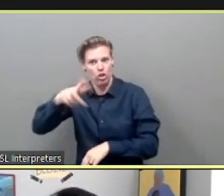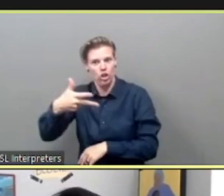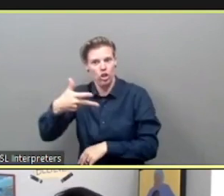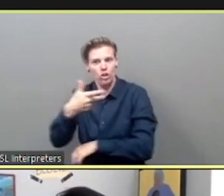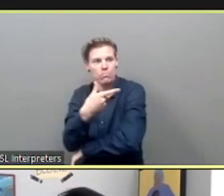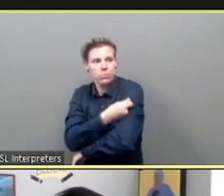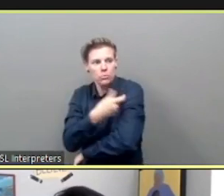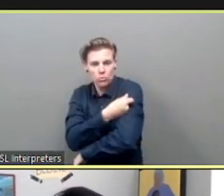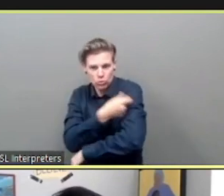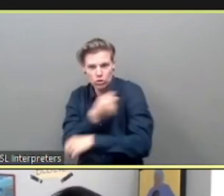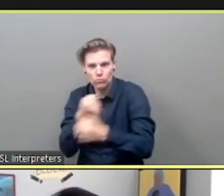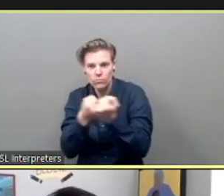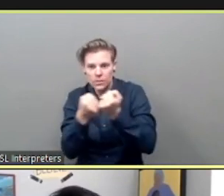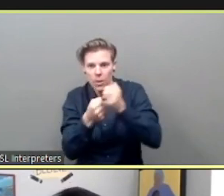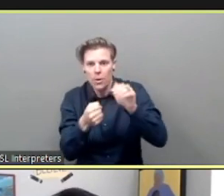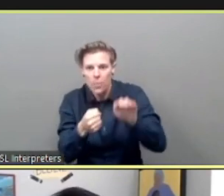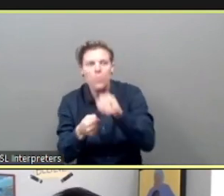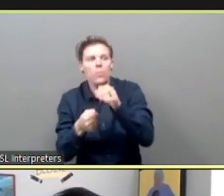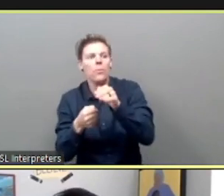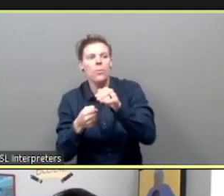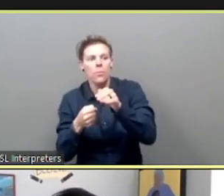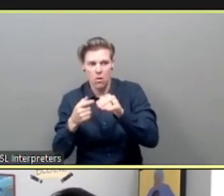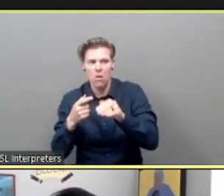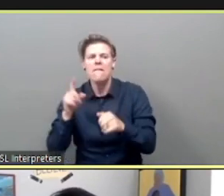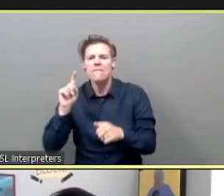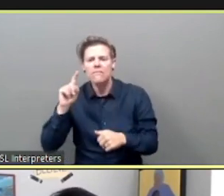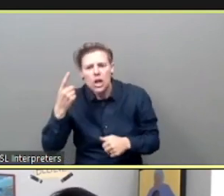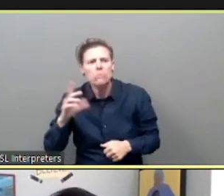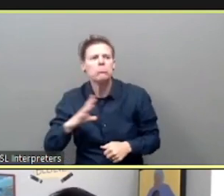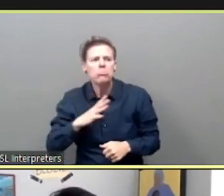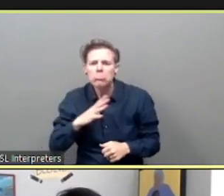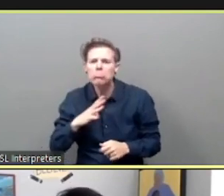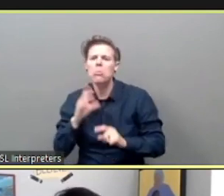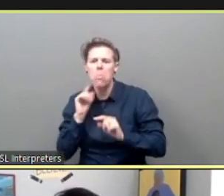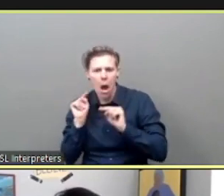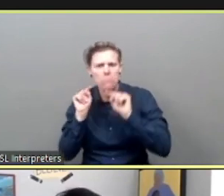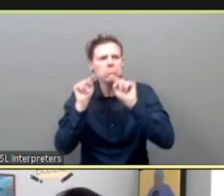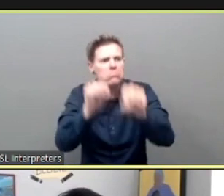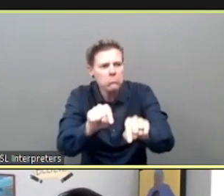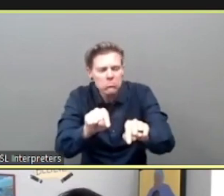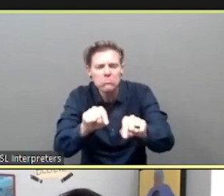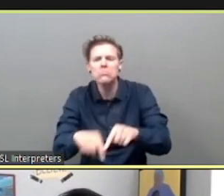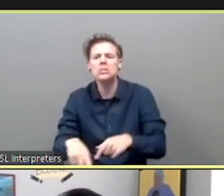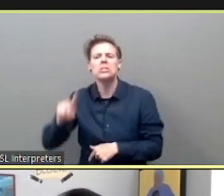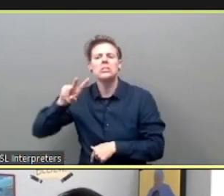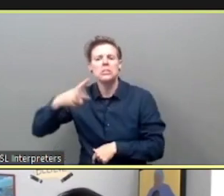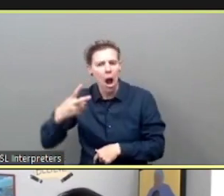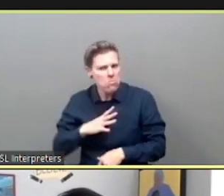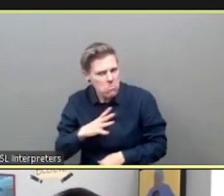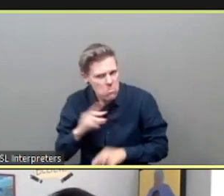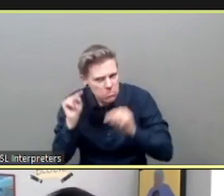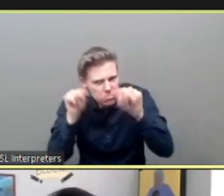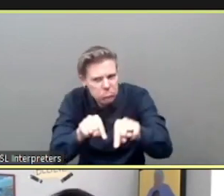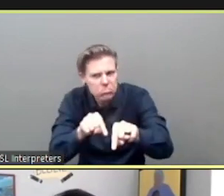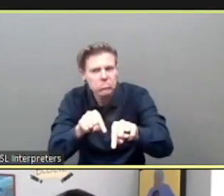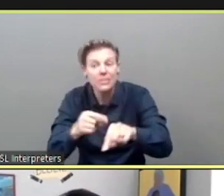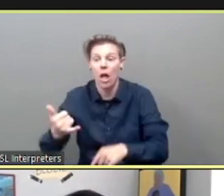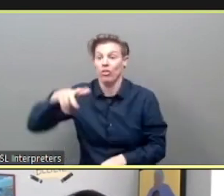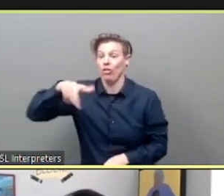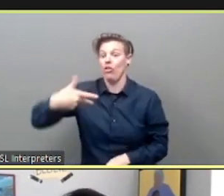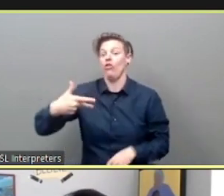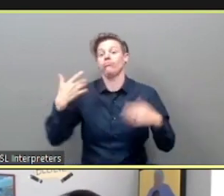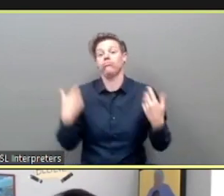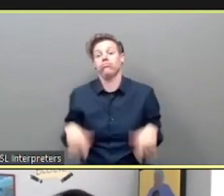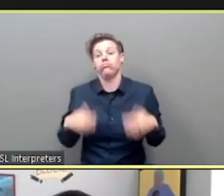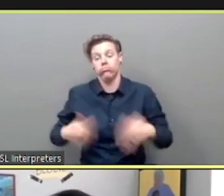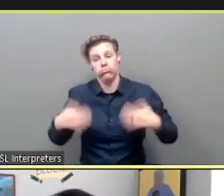in people getting their first doses, as well as their becoming fully vaccinated. So this is exciting, and once again,